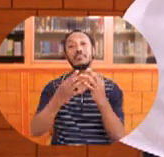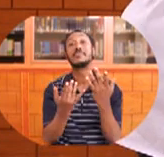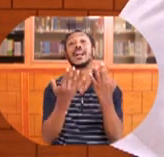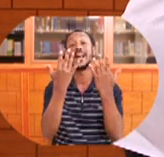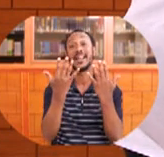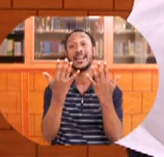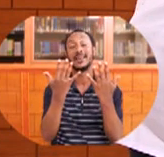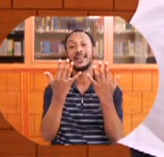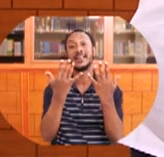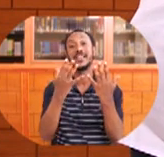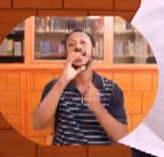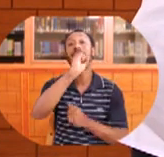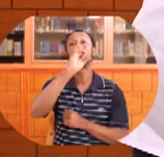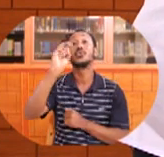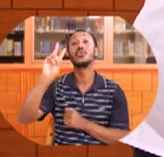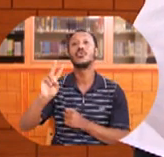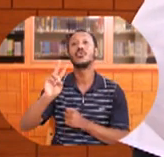of fossil